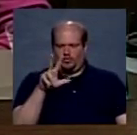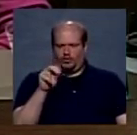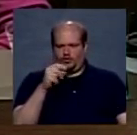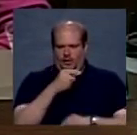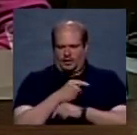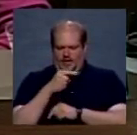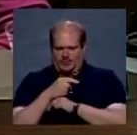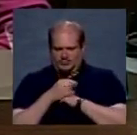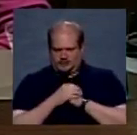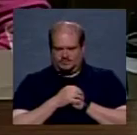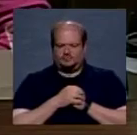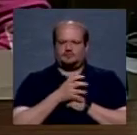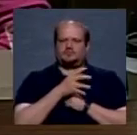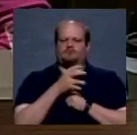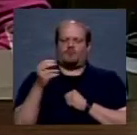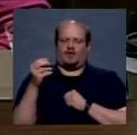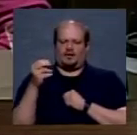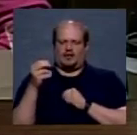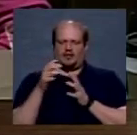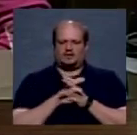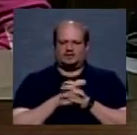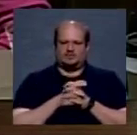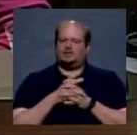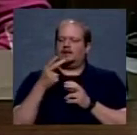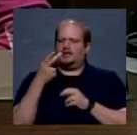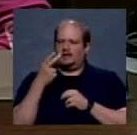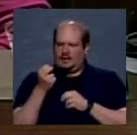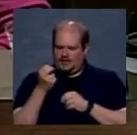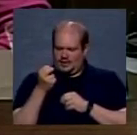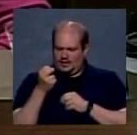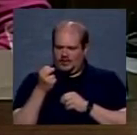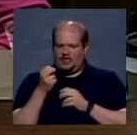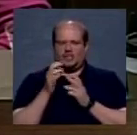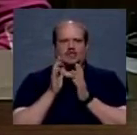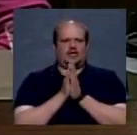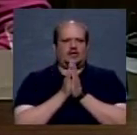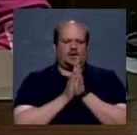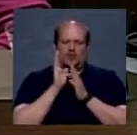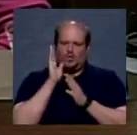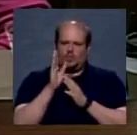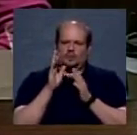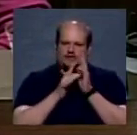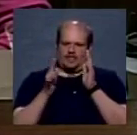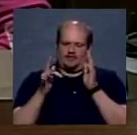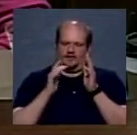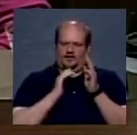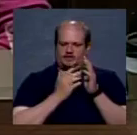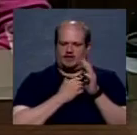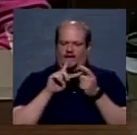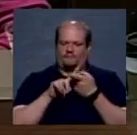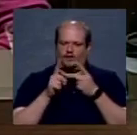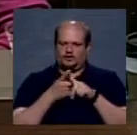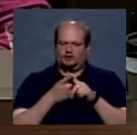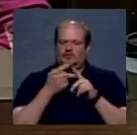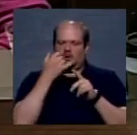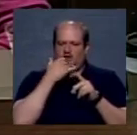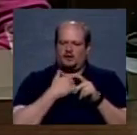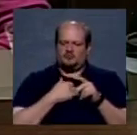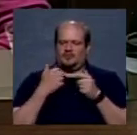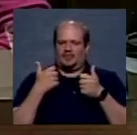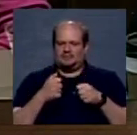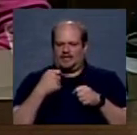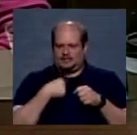days. And so he sent, he was going to take advantage of our friendship. He calls me or sends me a